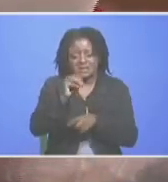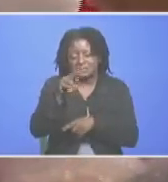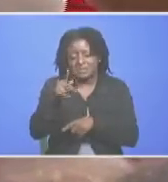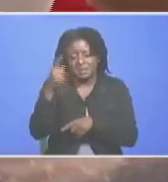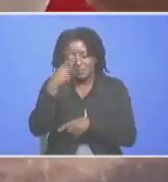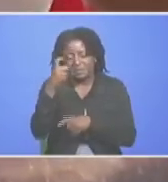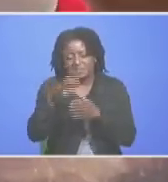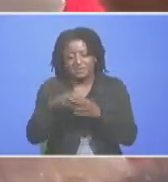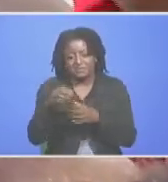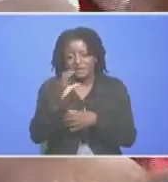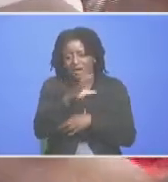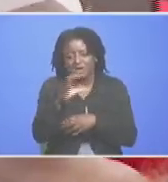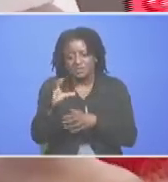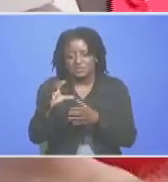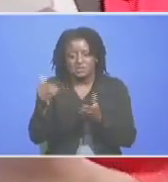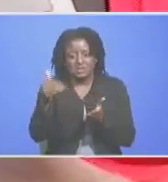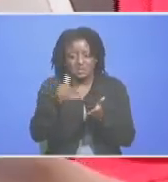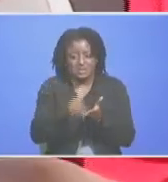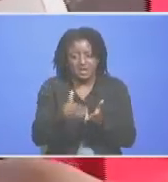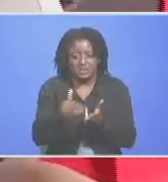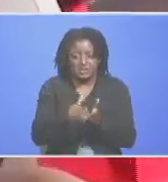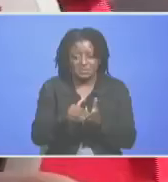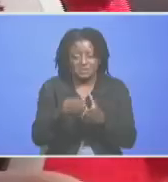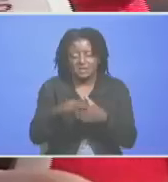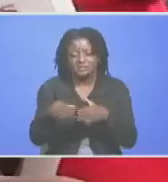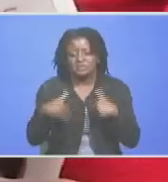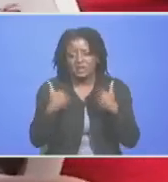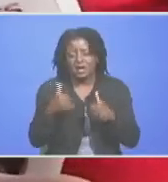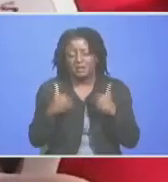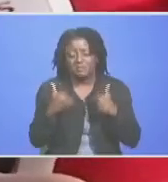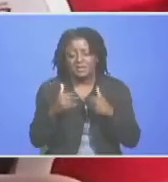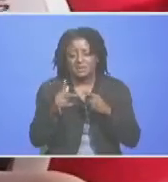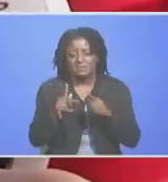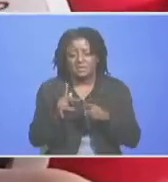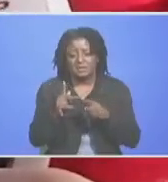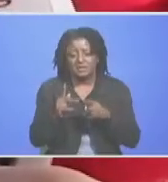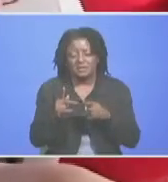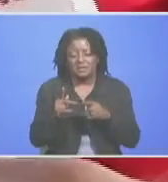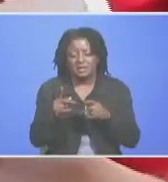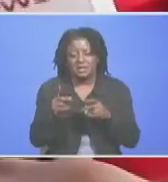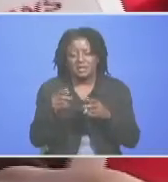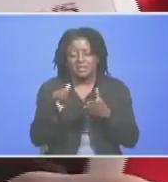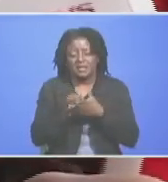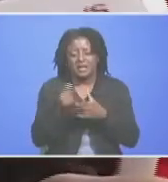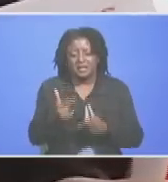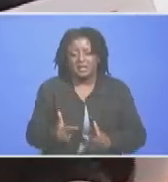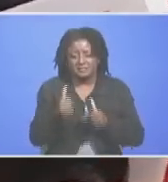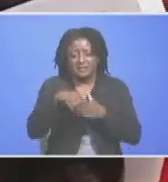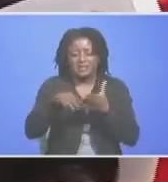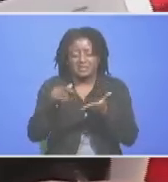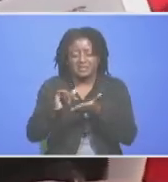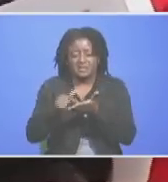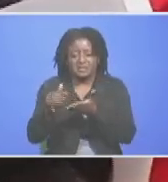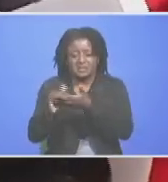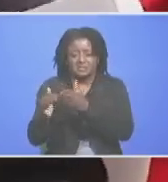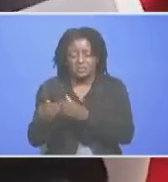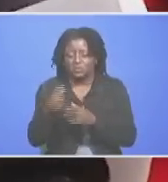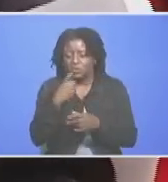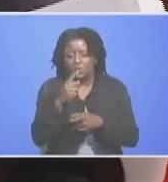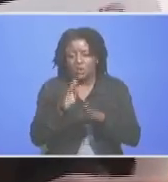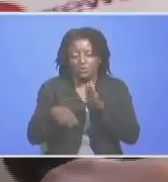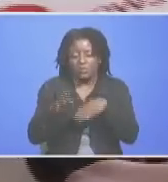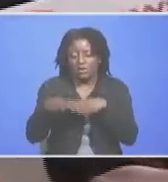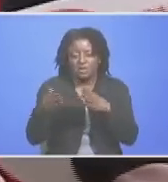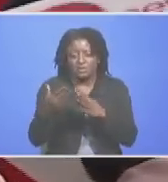hundreds, the thousands of young people that live in this constituency and who are trafficking through these shortcuts on a